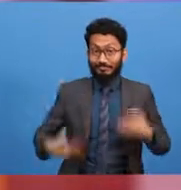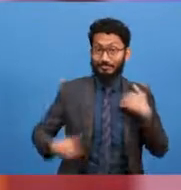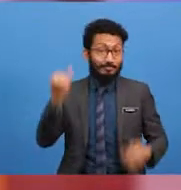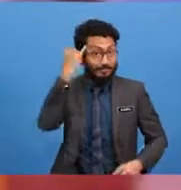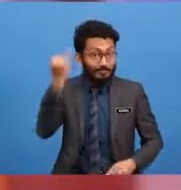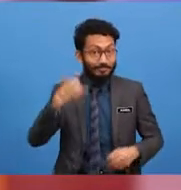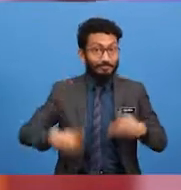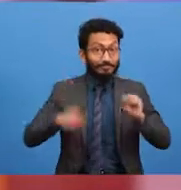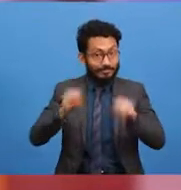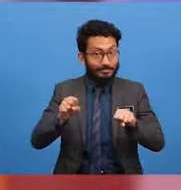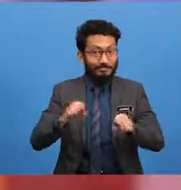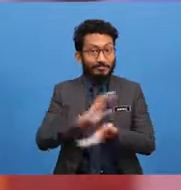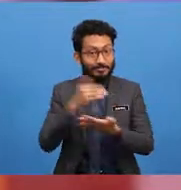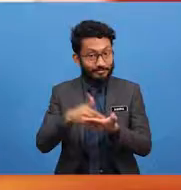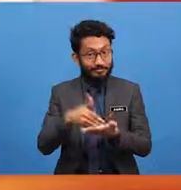do it!